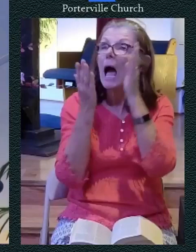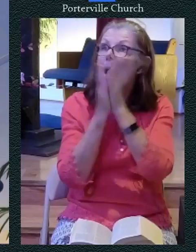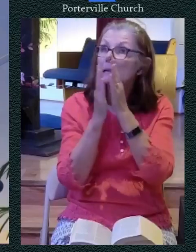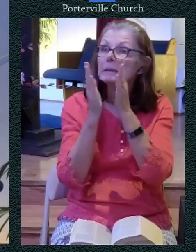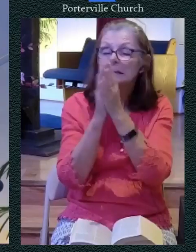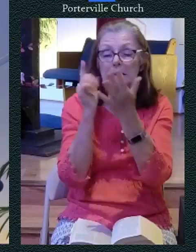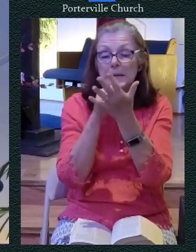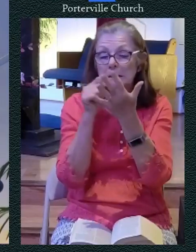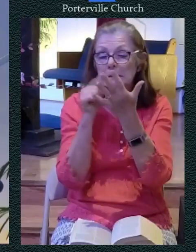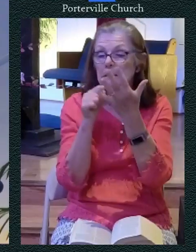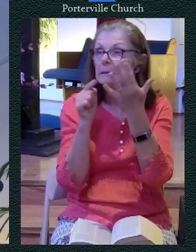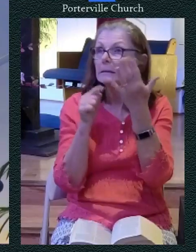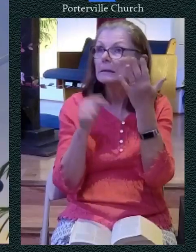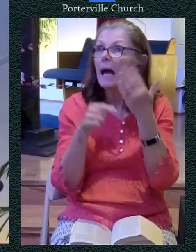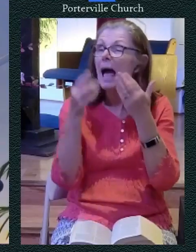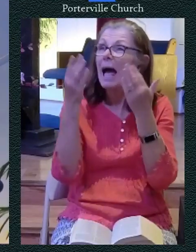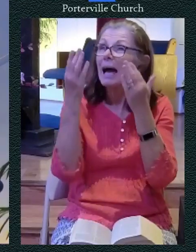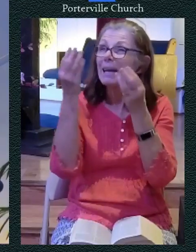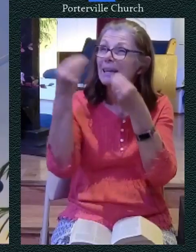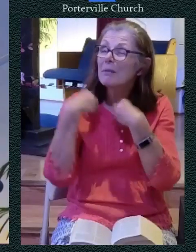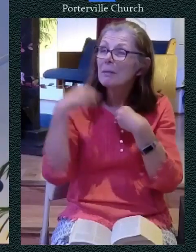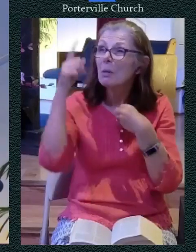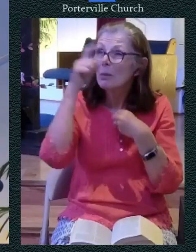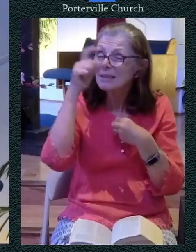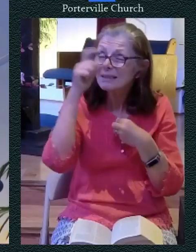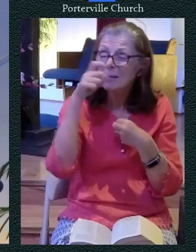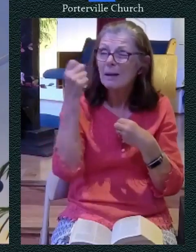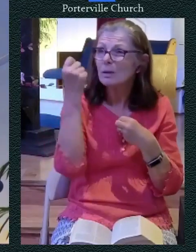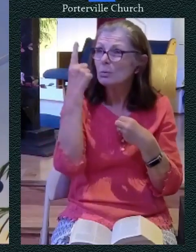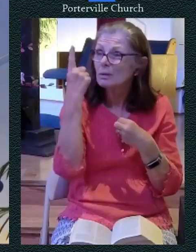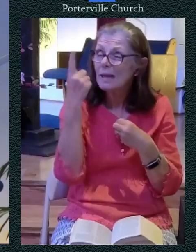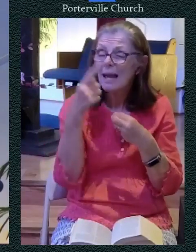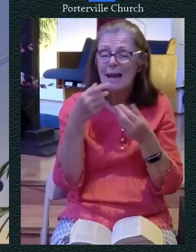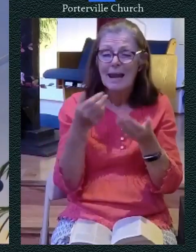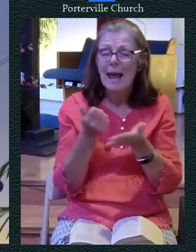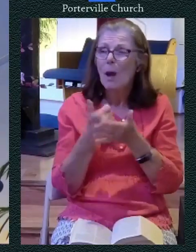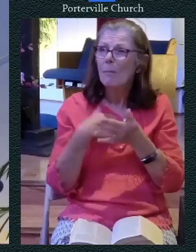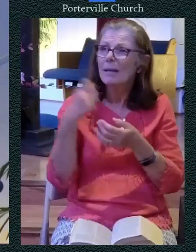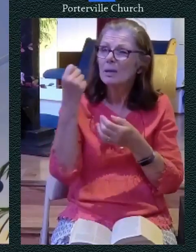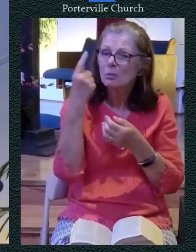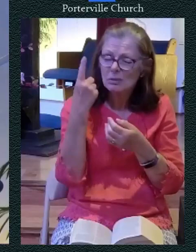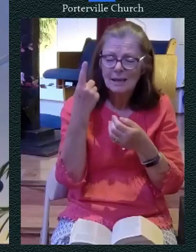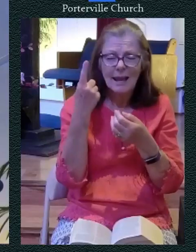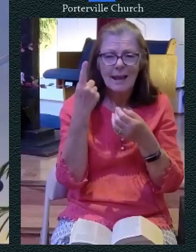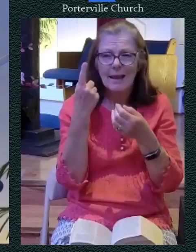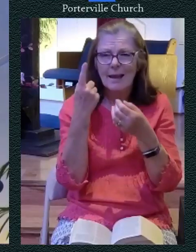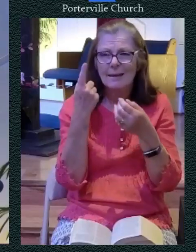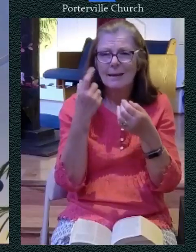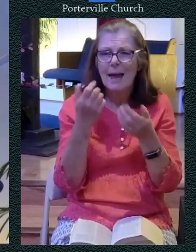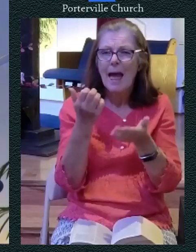about, to ask for wisdom, to ask for proper perspective, to ask for humility.